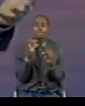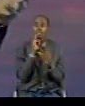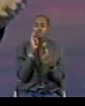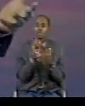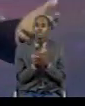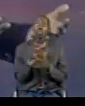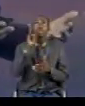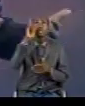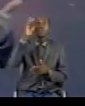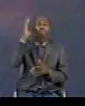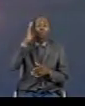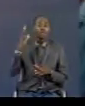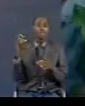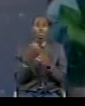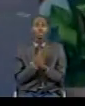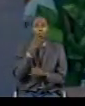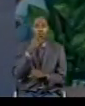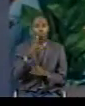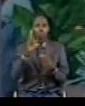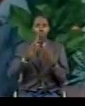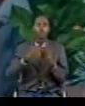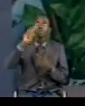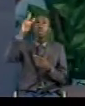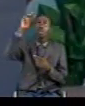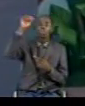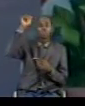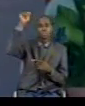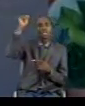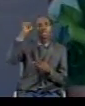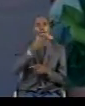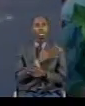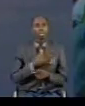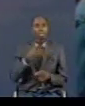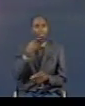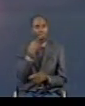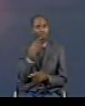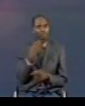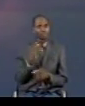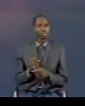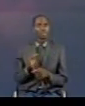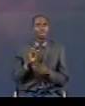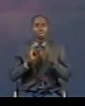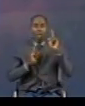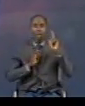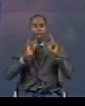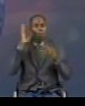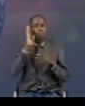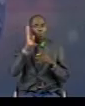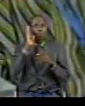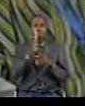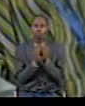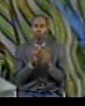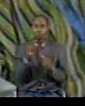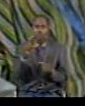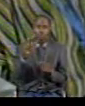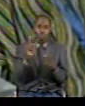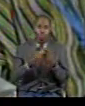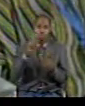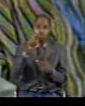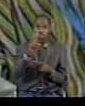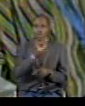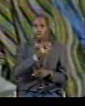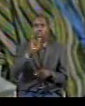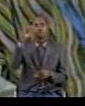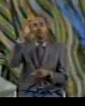take you to himself. And then he says, I will be to you a God. He'll be